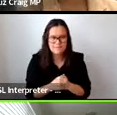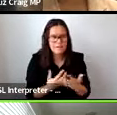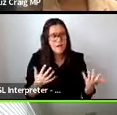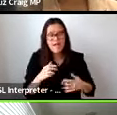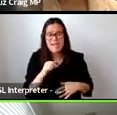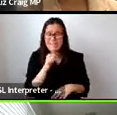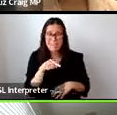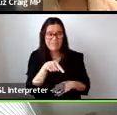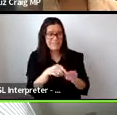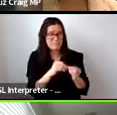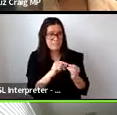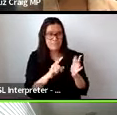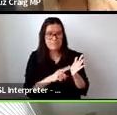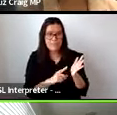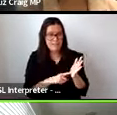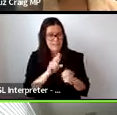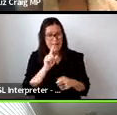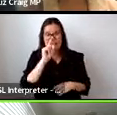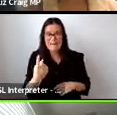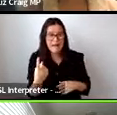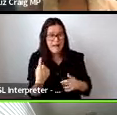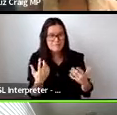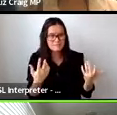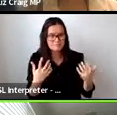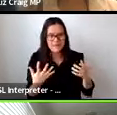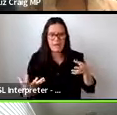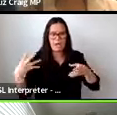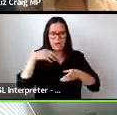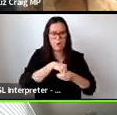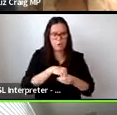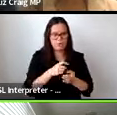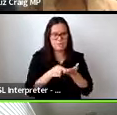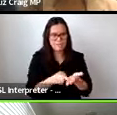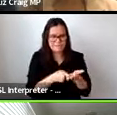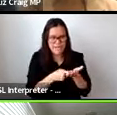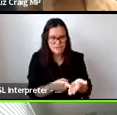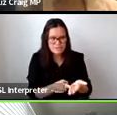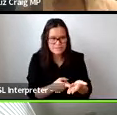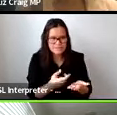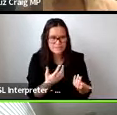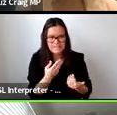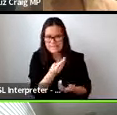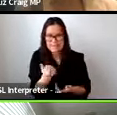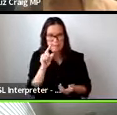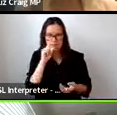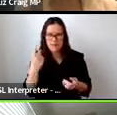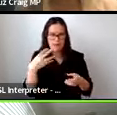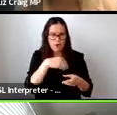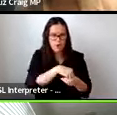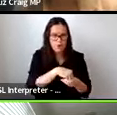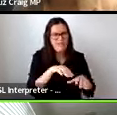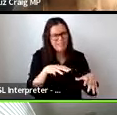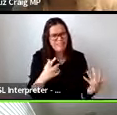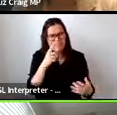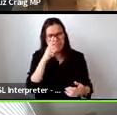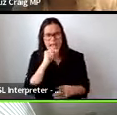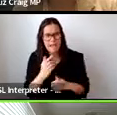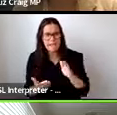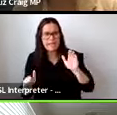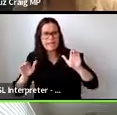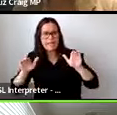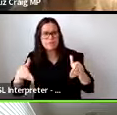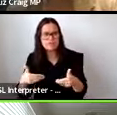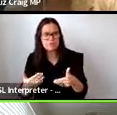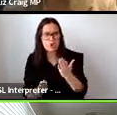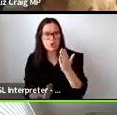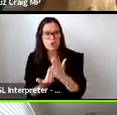or agree to do a government bill, or one better. If you come back with recommendations and all your parties agree on it, you